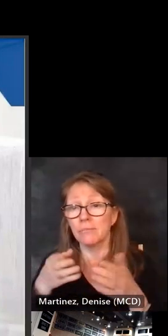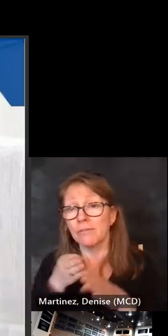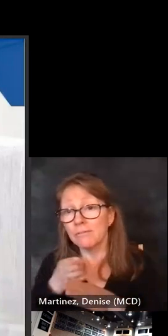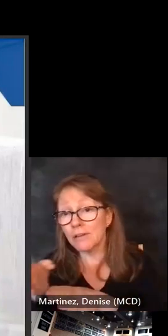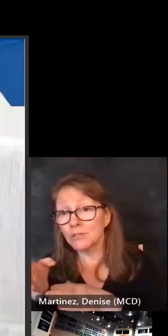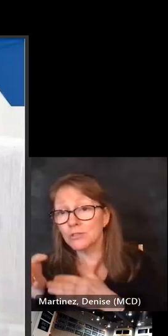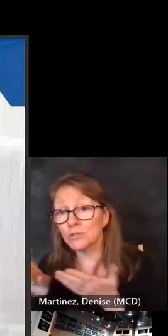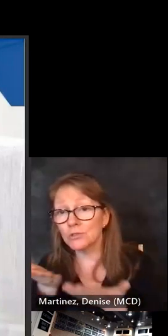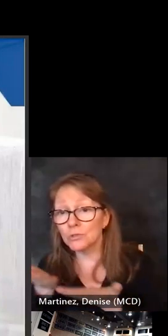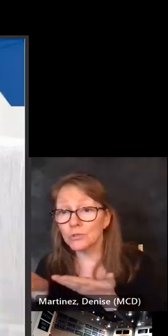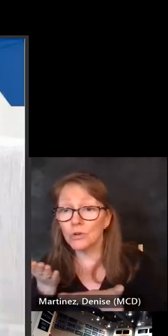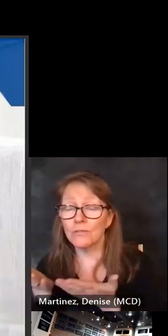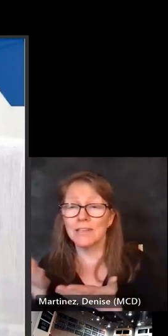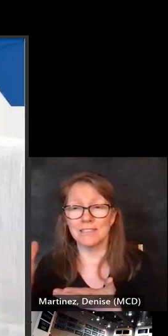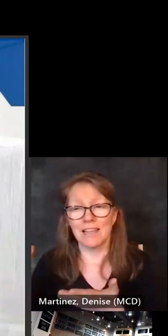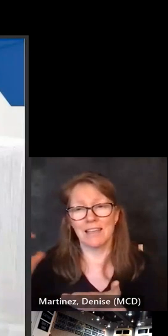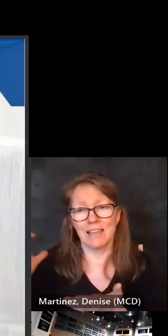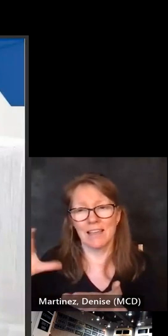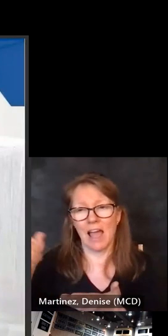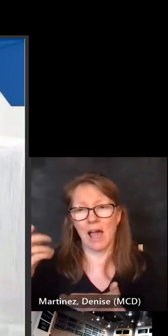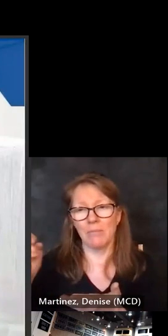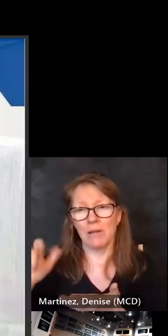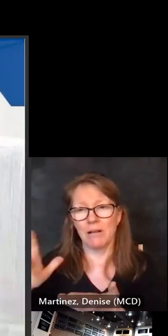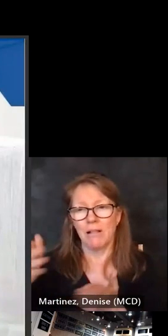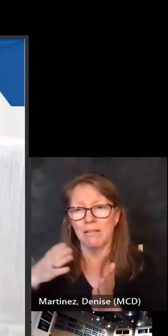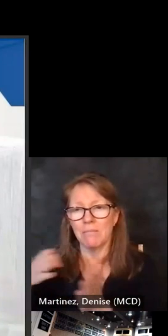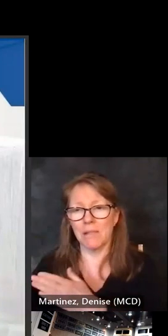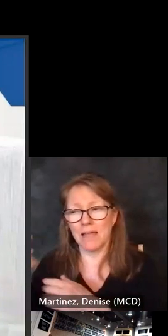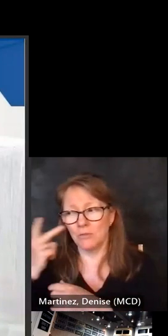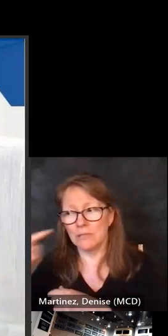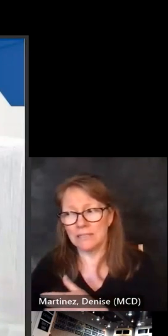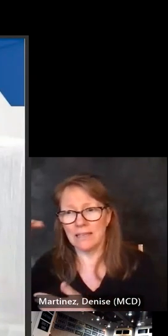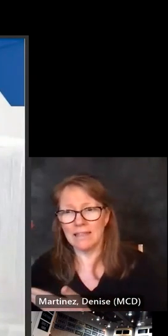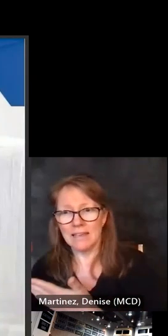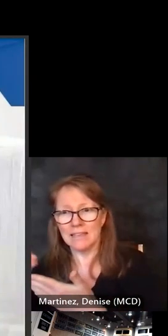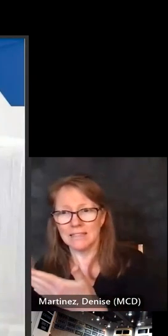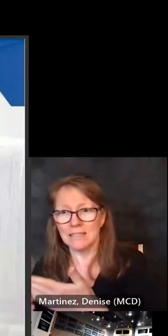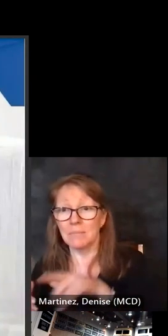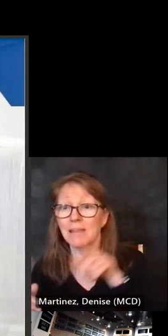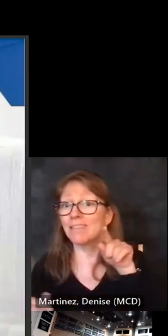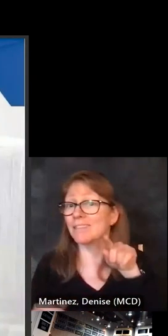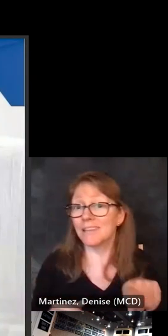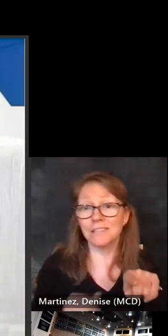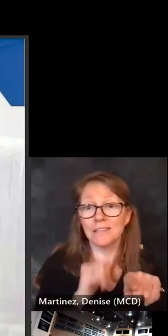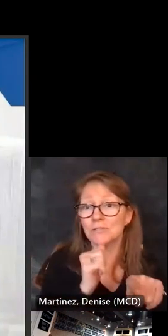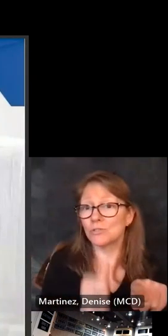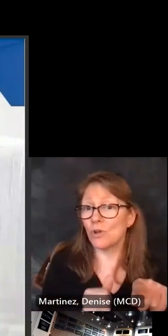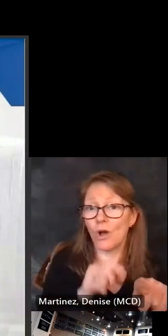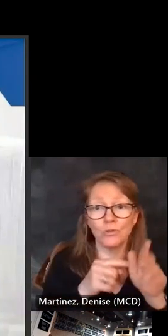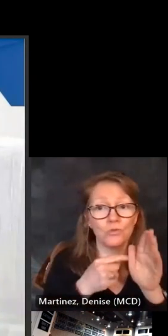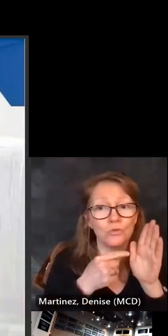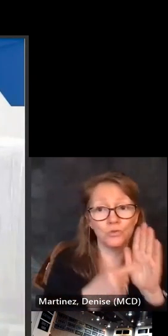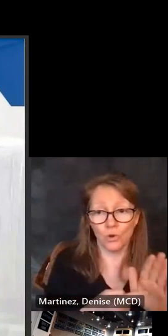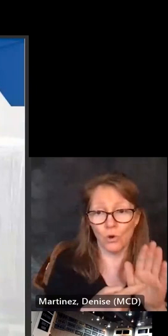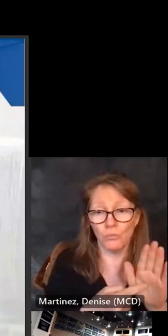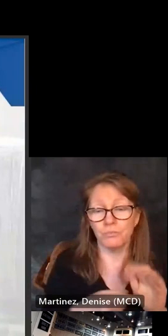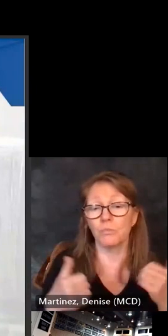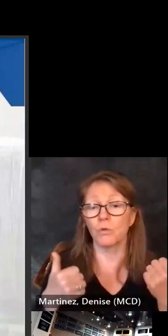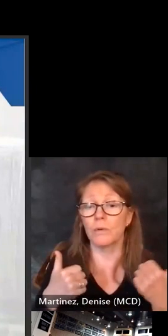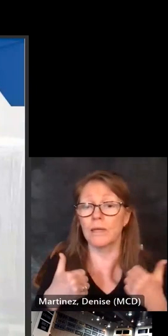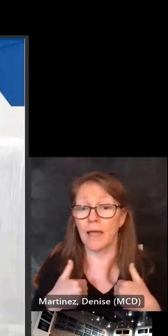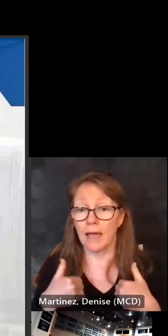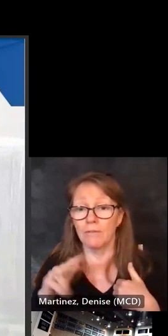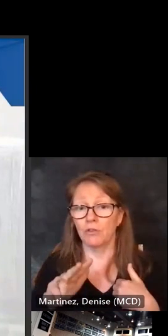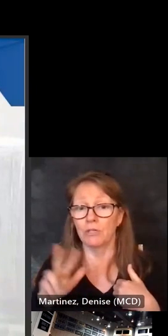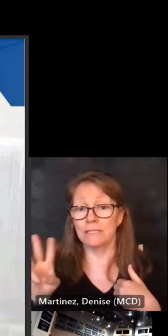utility upgrade, our backend costs, contingency. So I just wanted to make note of that. We do have $36 million